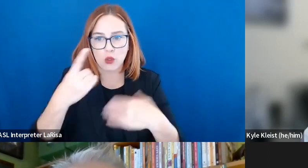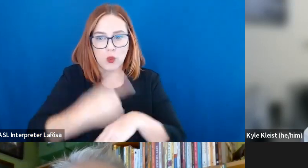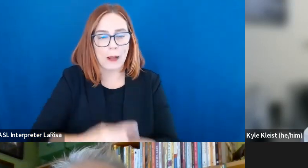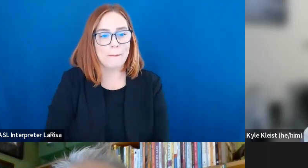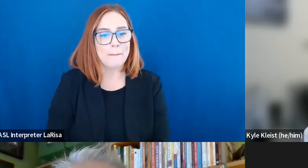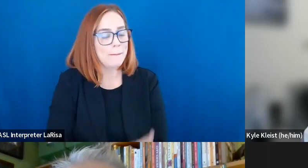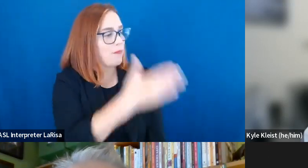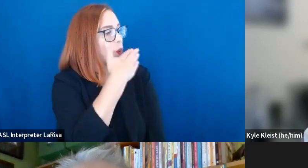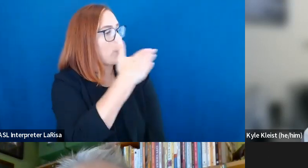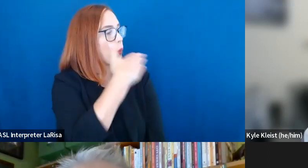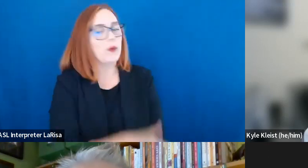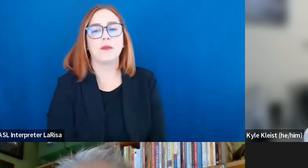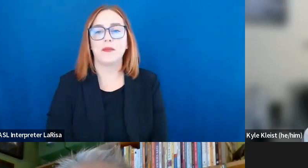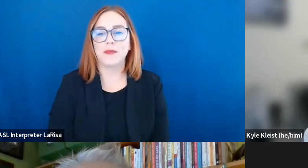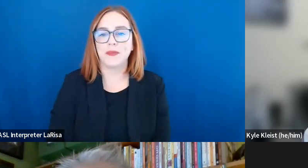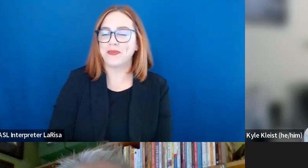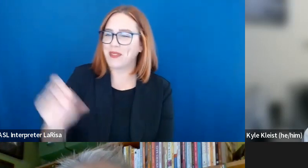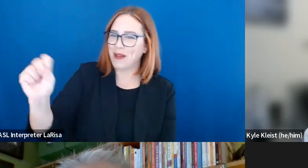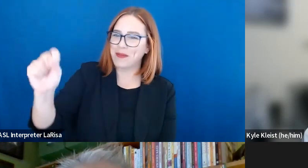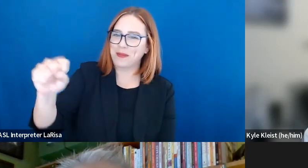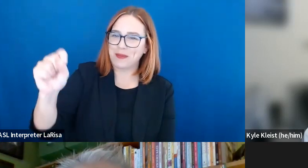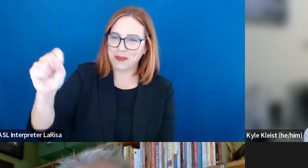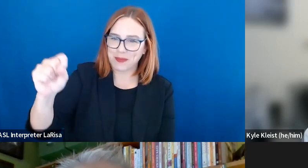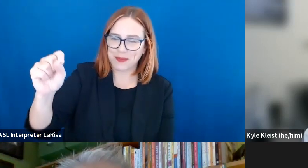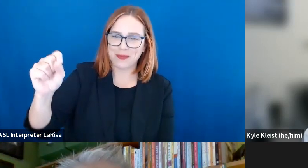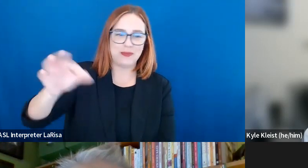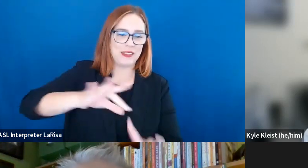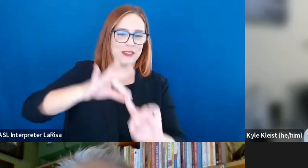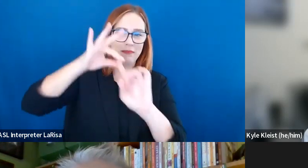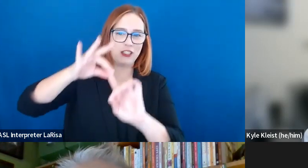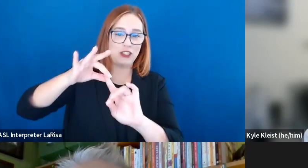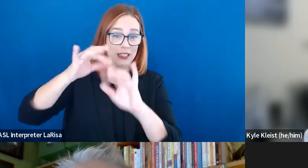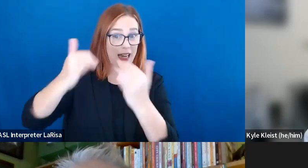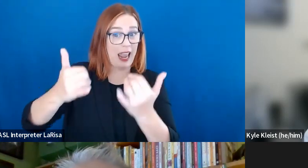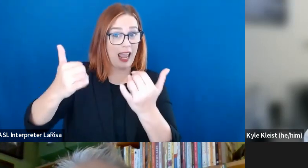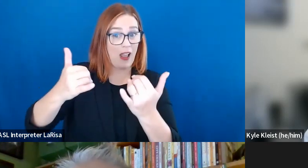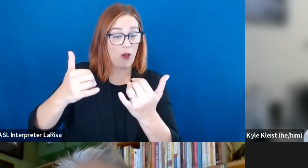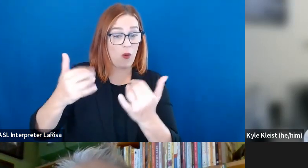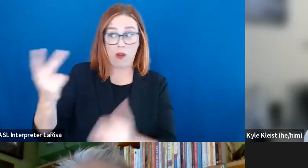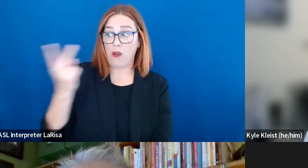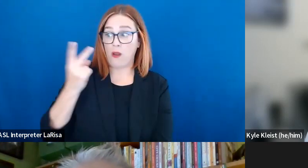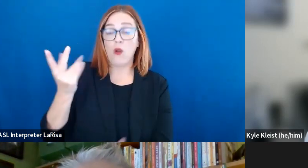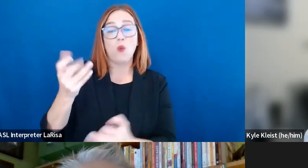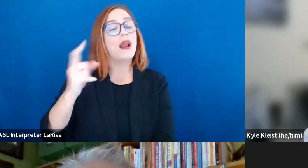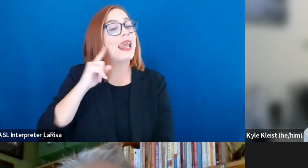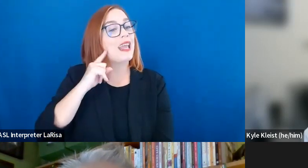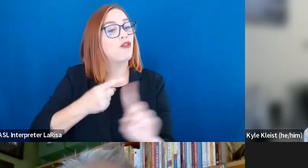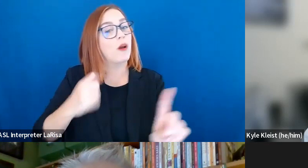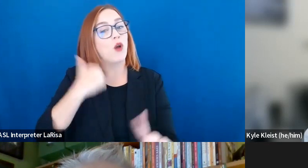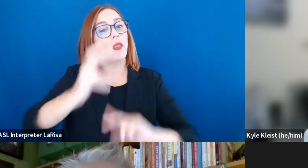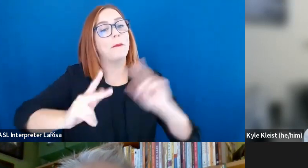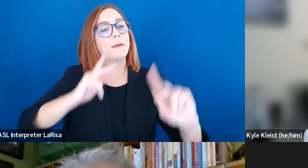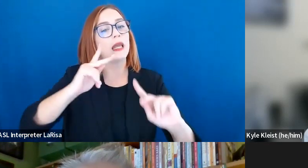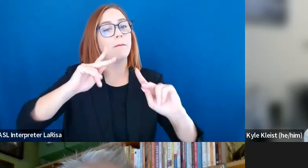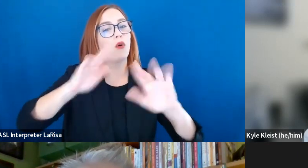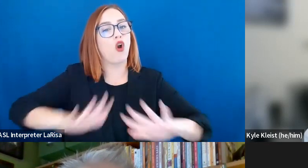Thank you. Yeah, especially we'd love at this point, Linda and I were really hoping that we could hear from other folks around the